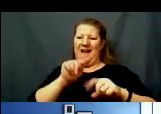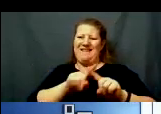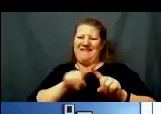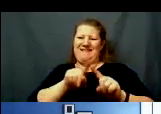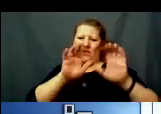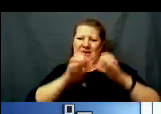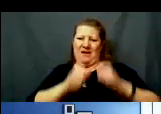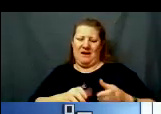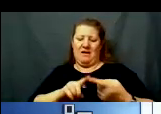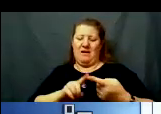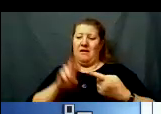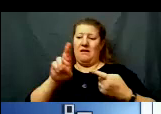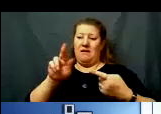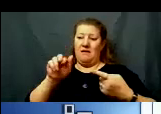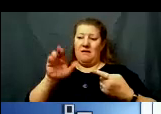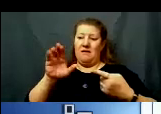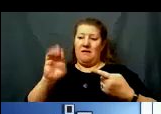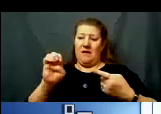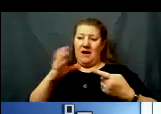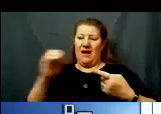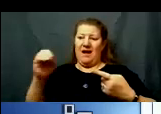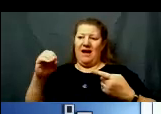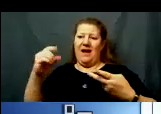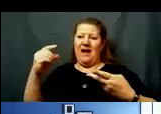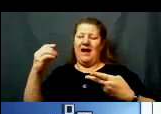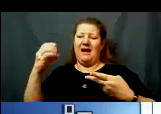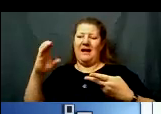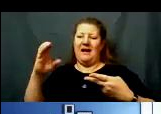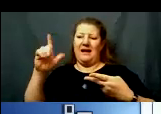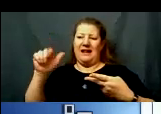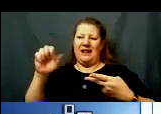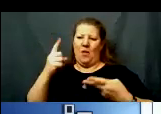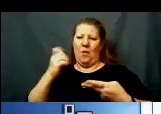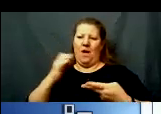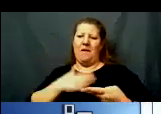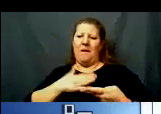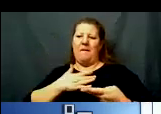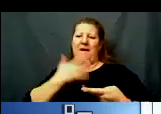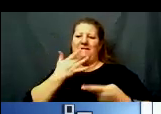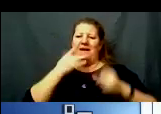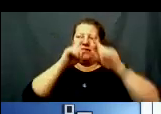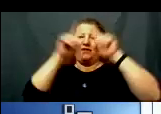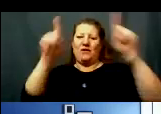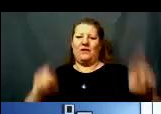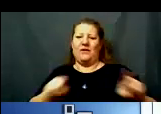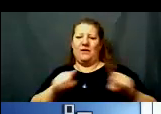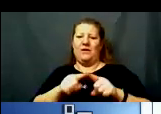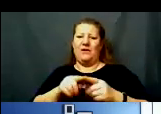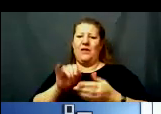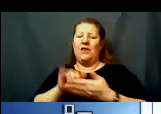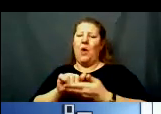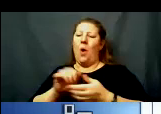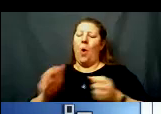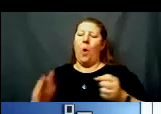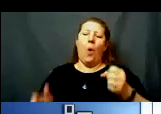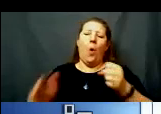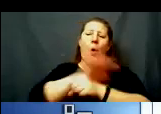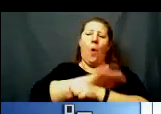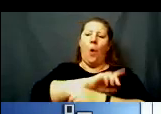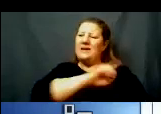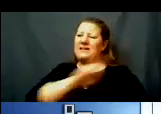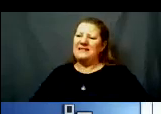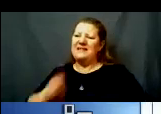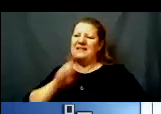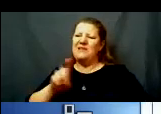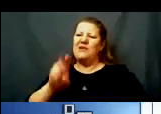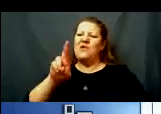class. This is one of my favorite protest placards. Let me say it out loud. The whole damn system is racist as hell. Well, it's also